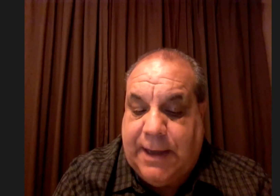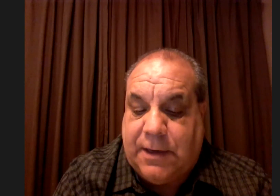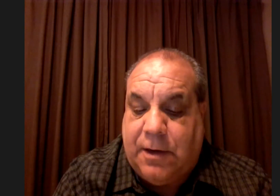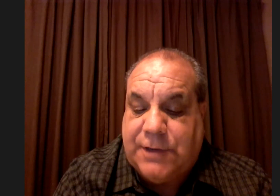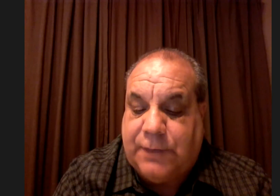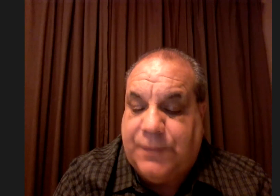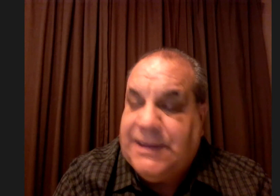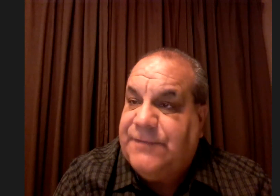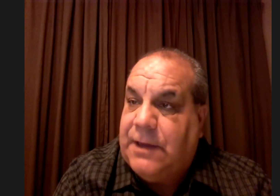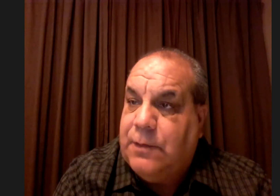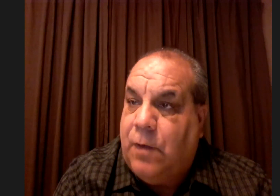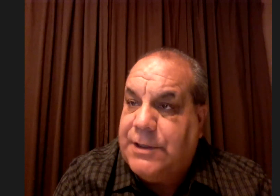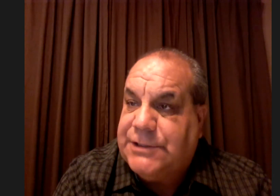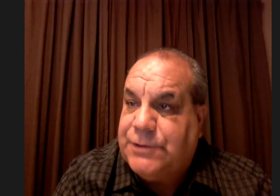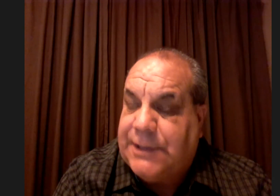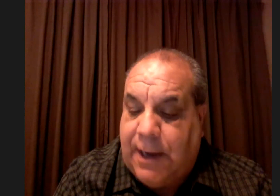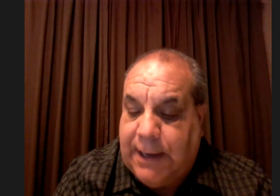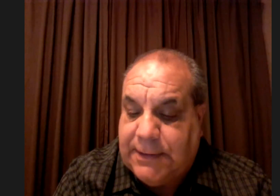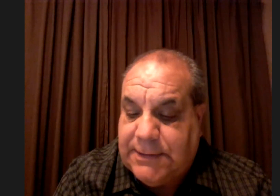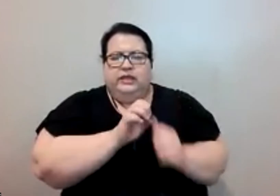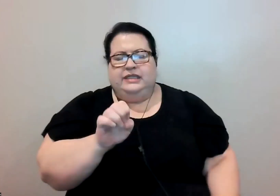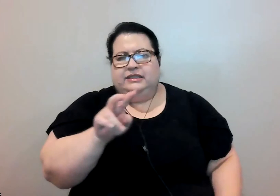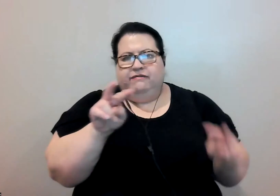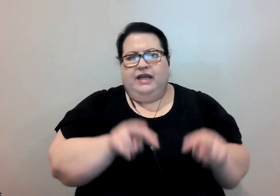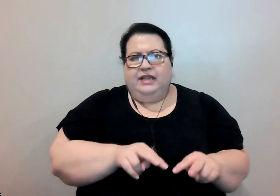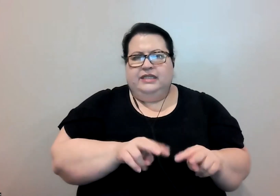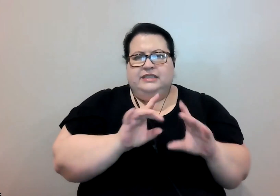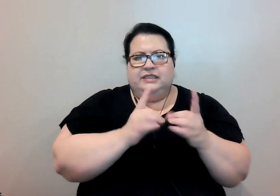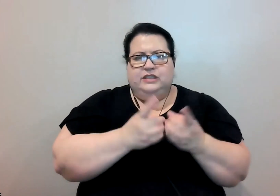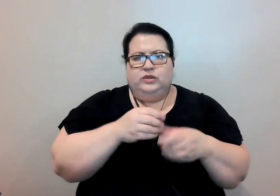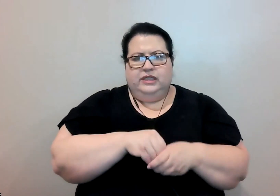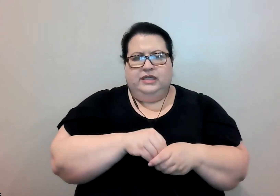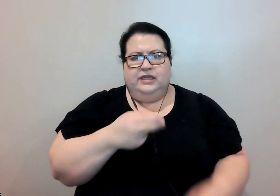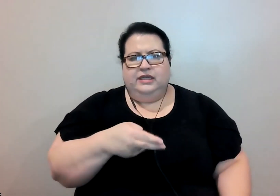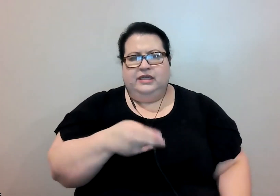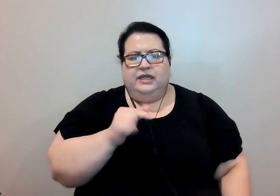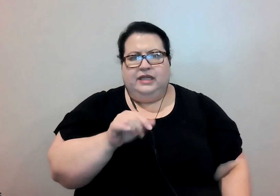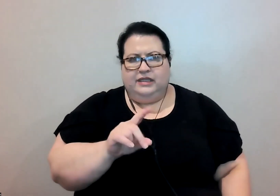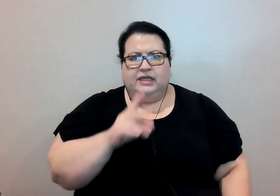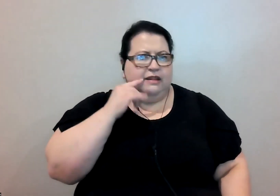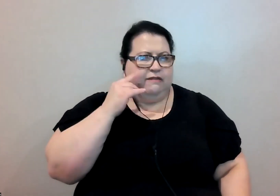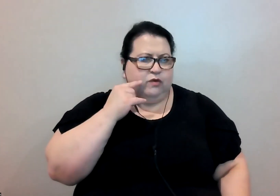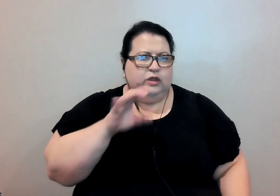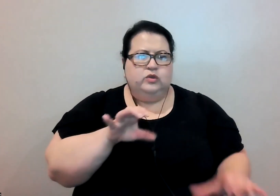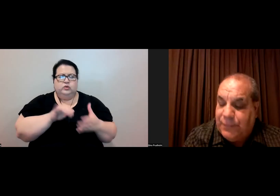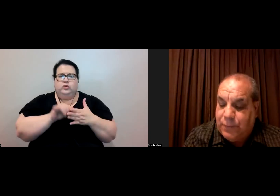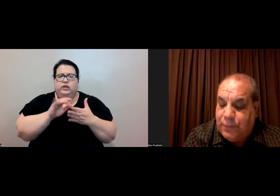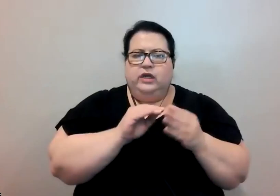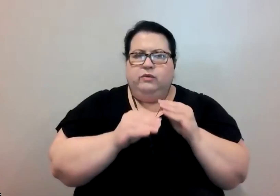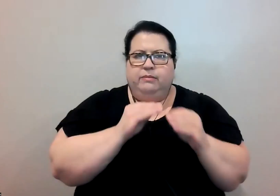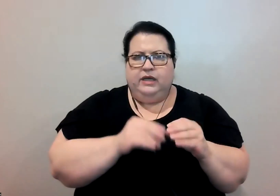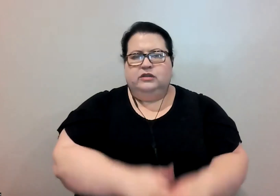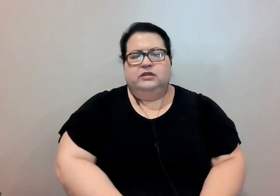had a contract with East Valley Water District in Highland, California, to do all their major water line repairs and repiping